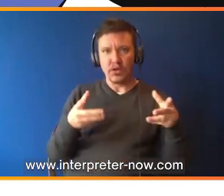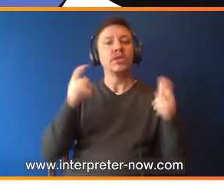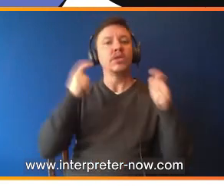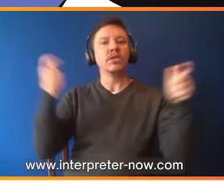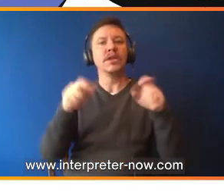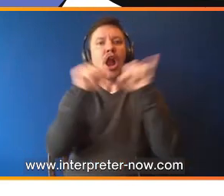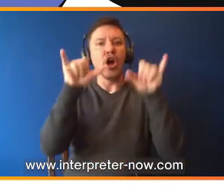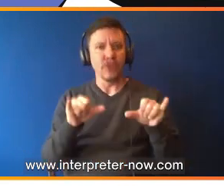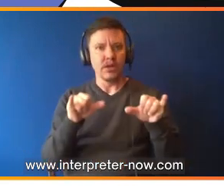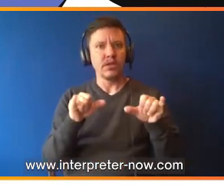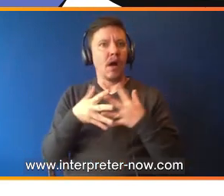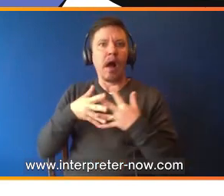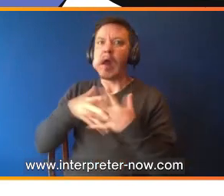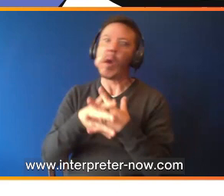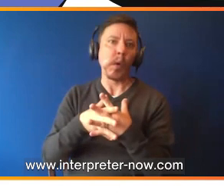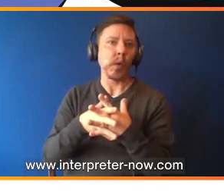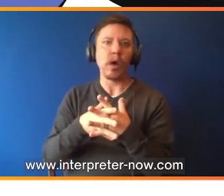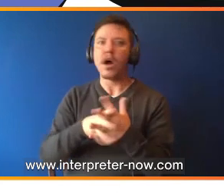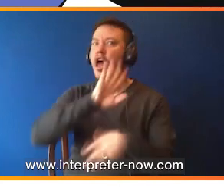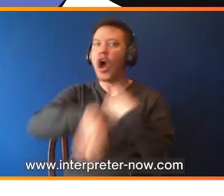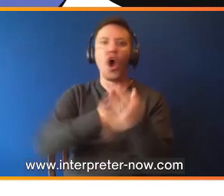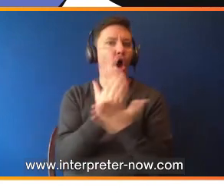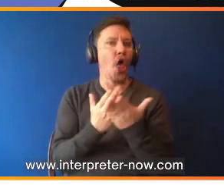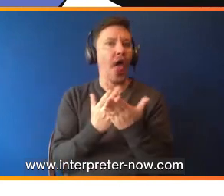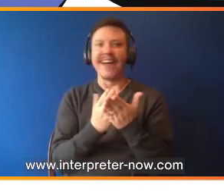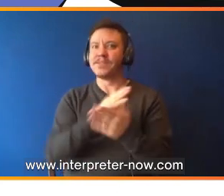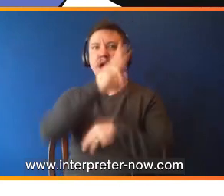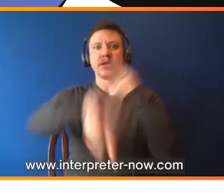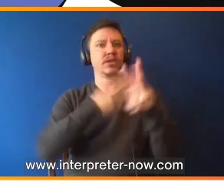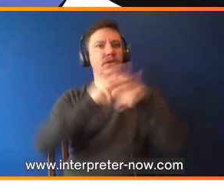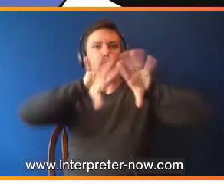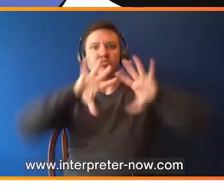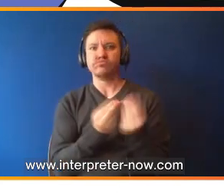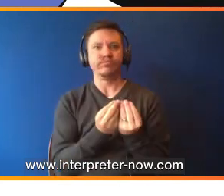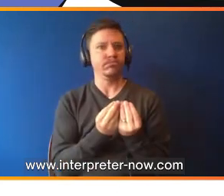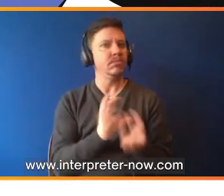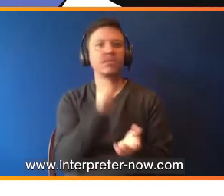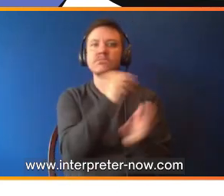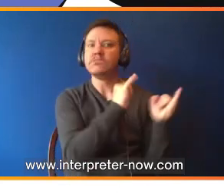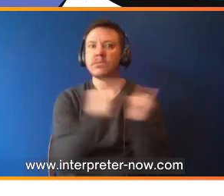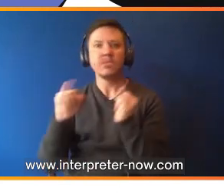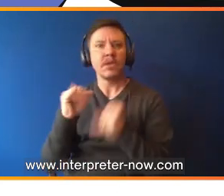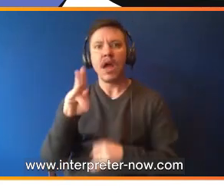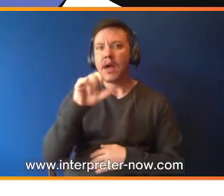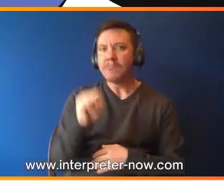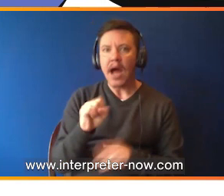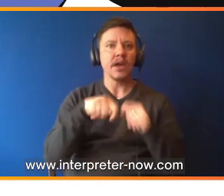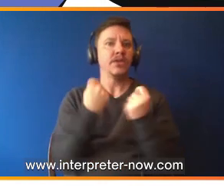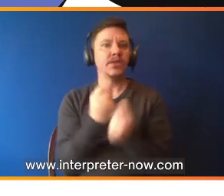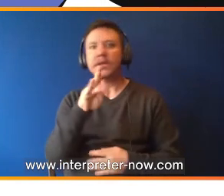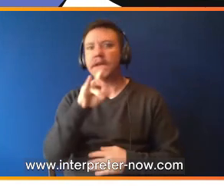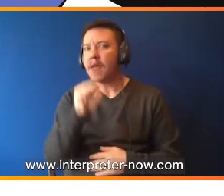representation of people across skin tones, across genders, across levels of ability, et cetera. And that's what leads to algorithms